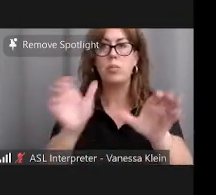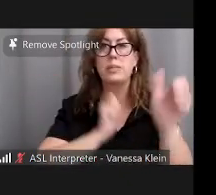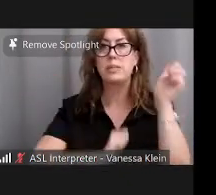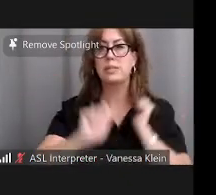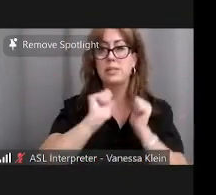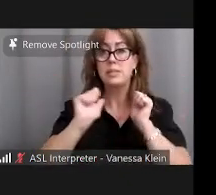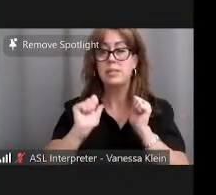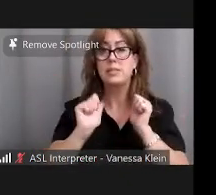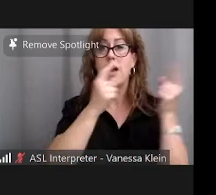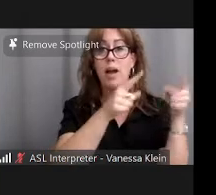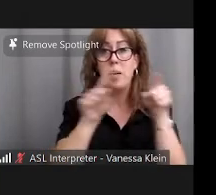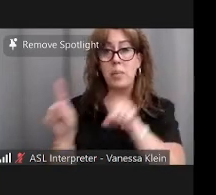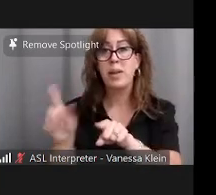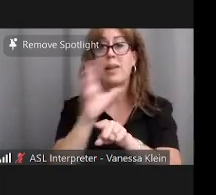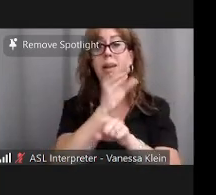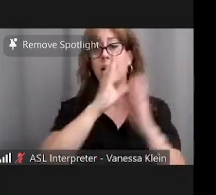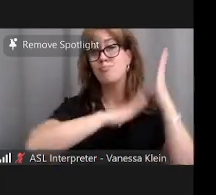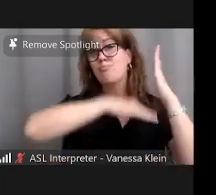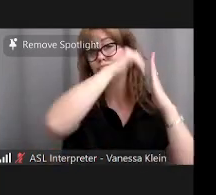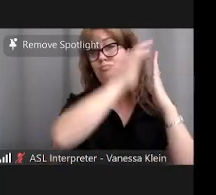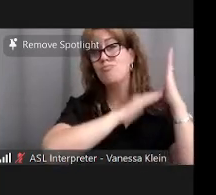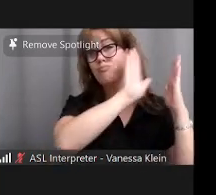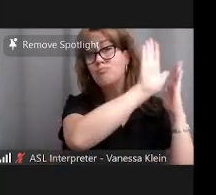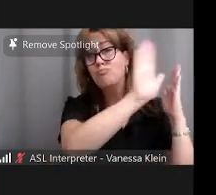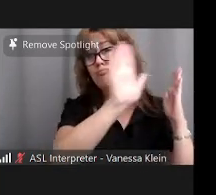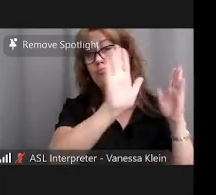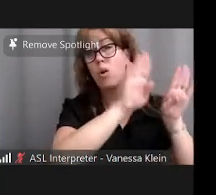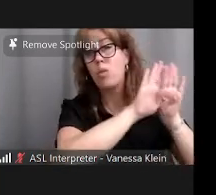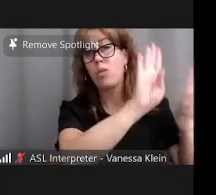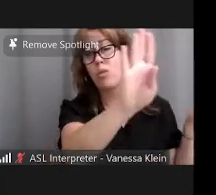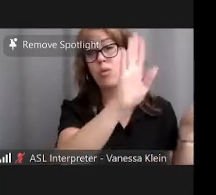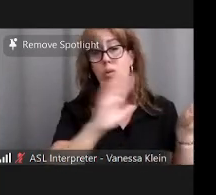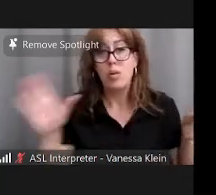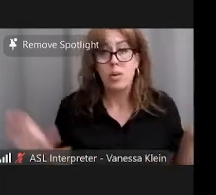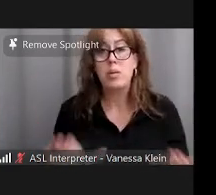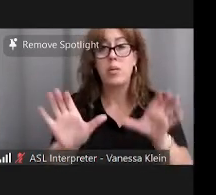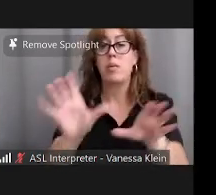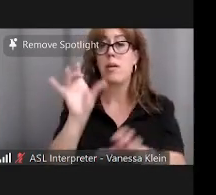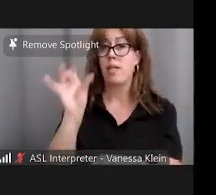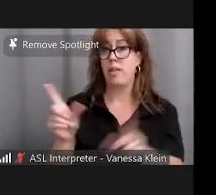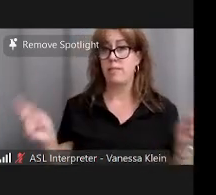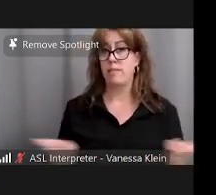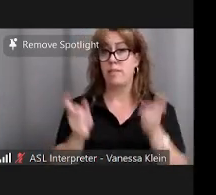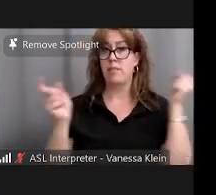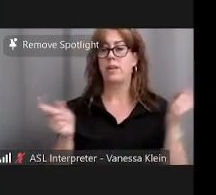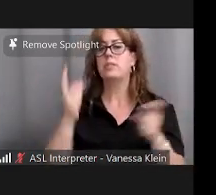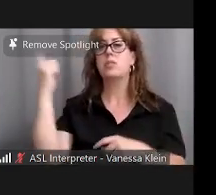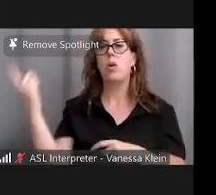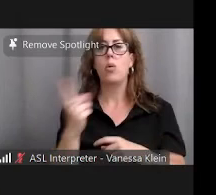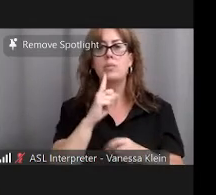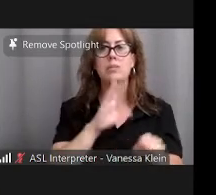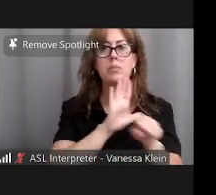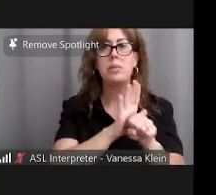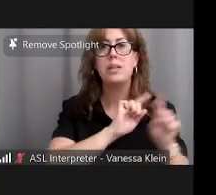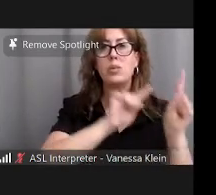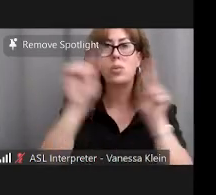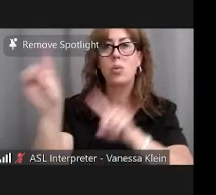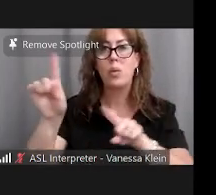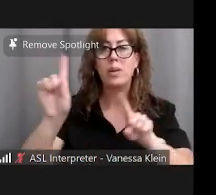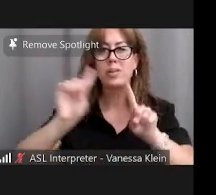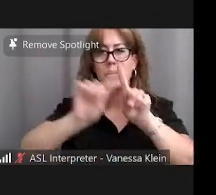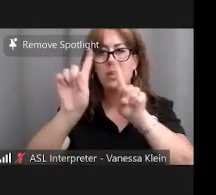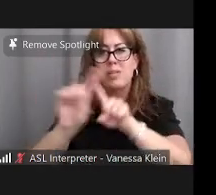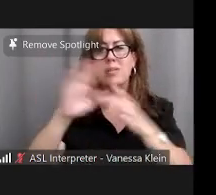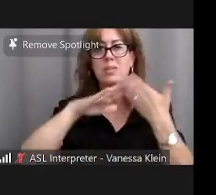the festival, which has always had a commitment to going out to the peripheral cities, into